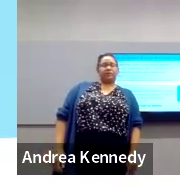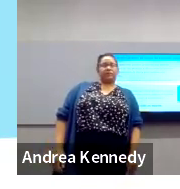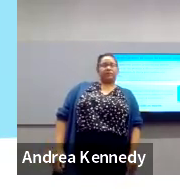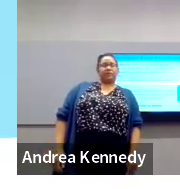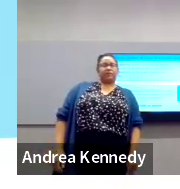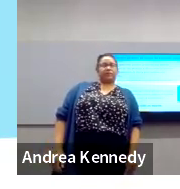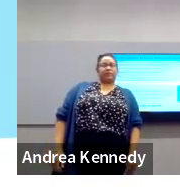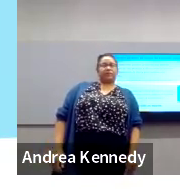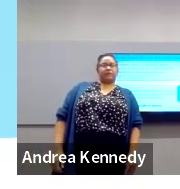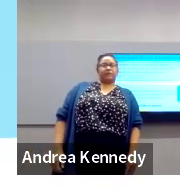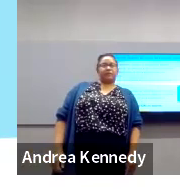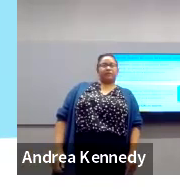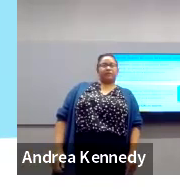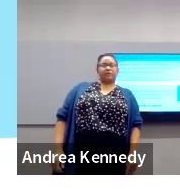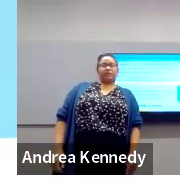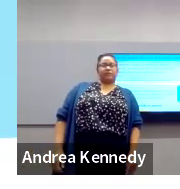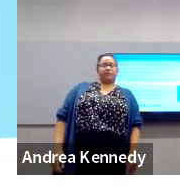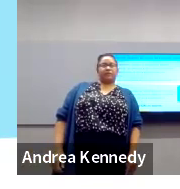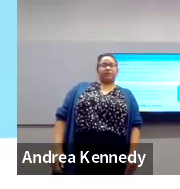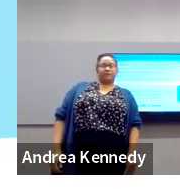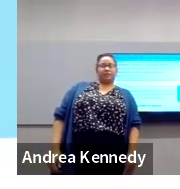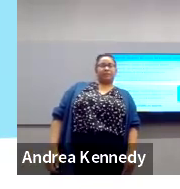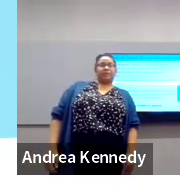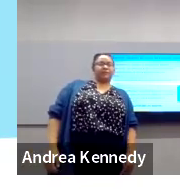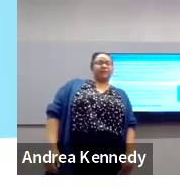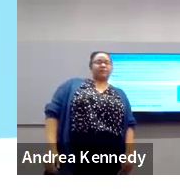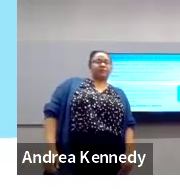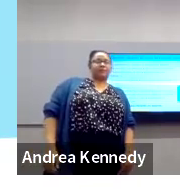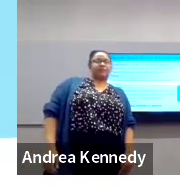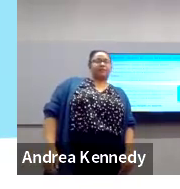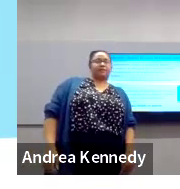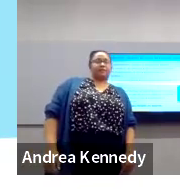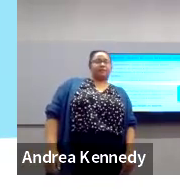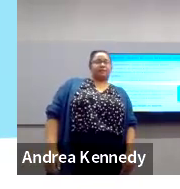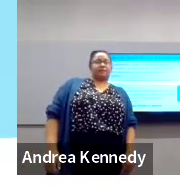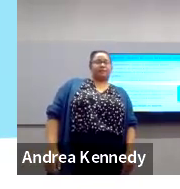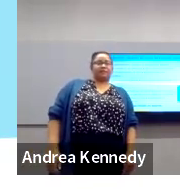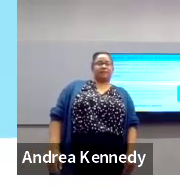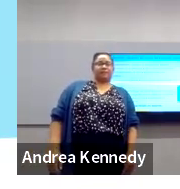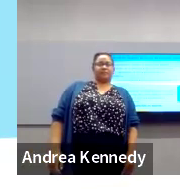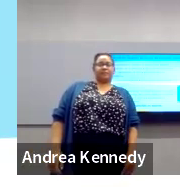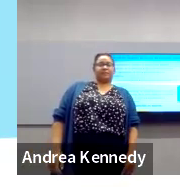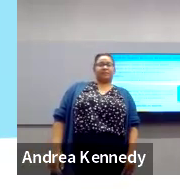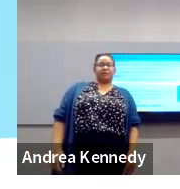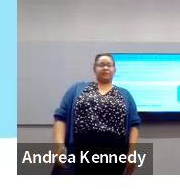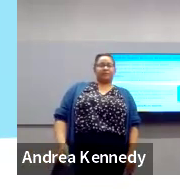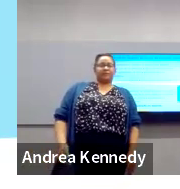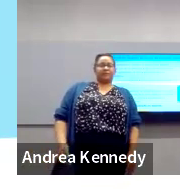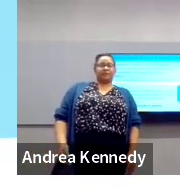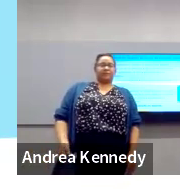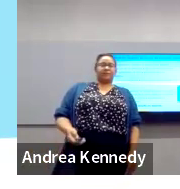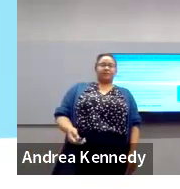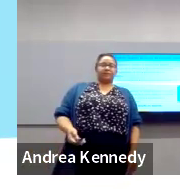saber la cantidad fija y ya no van a estar preguntando cuánto va a ser el próximo mes, ya va a ser algo